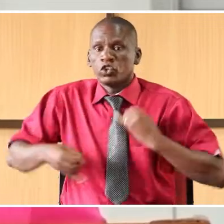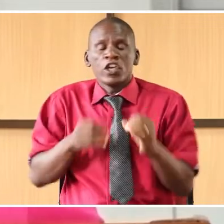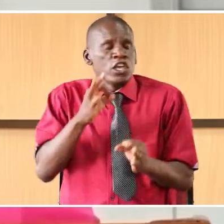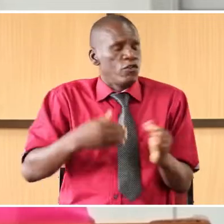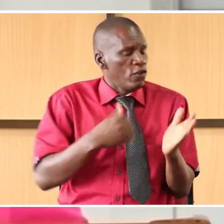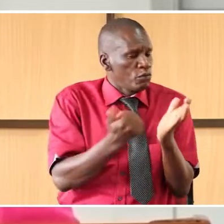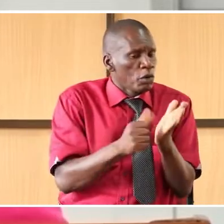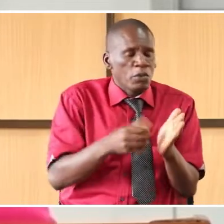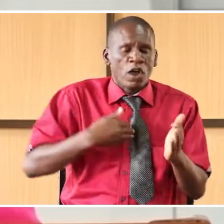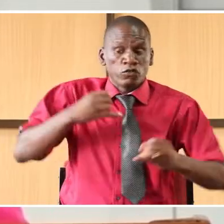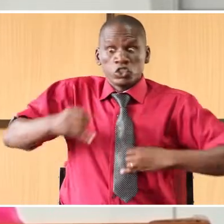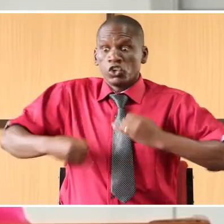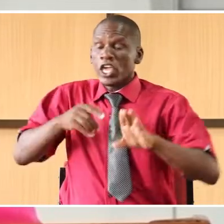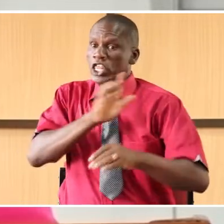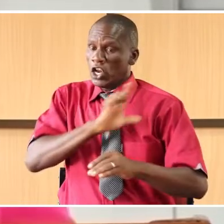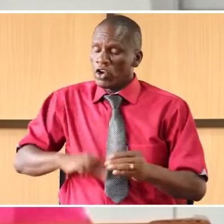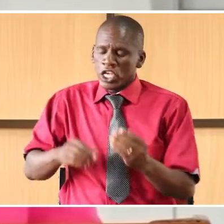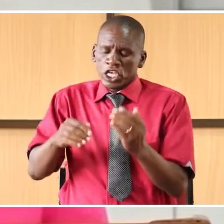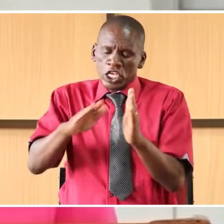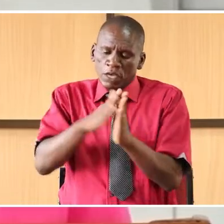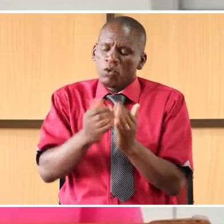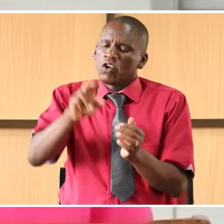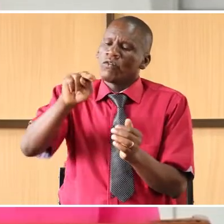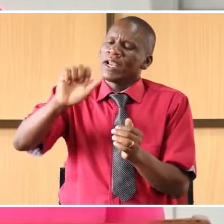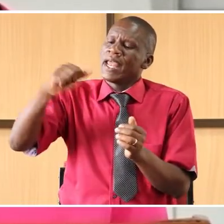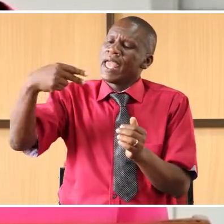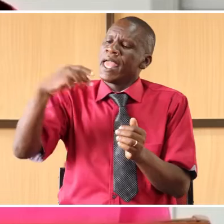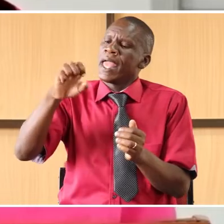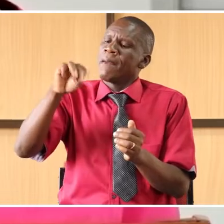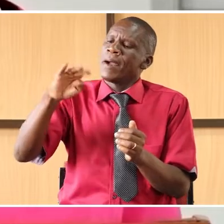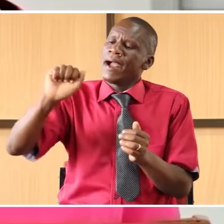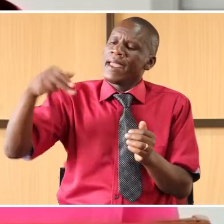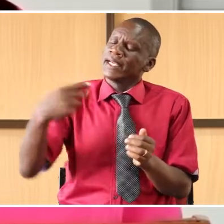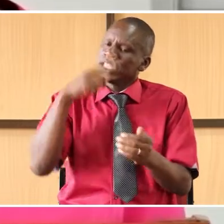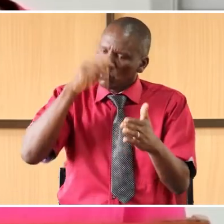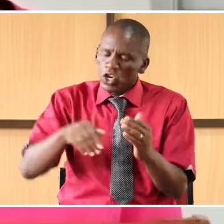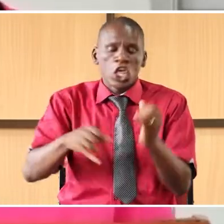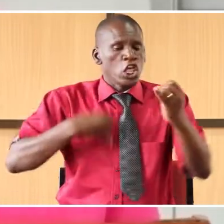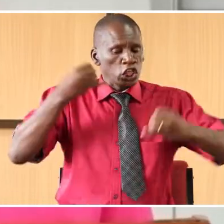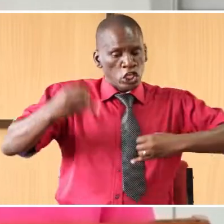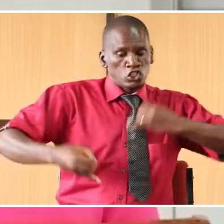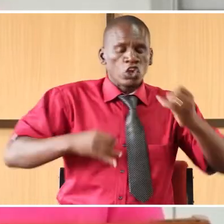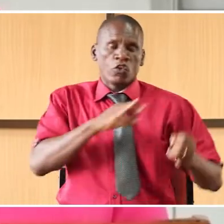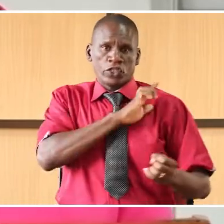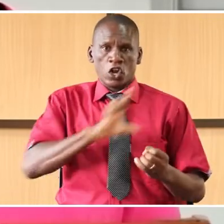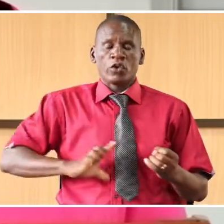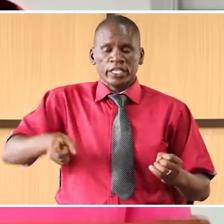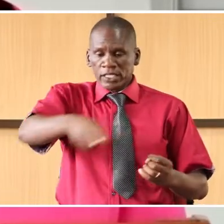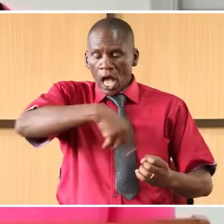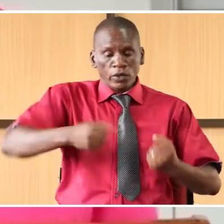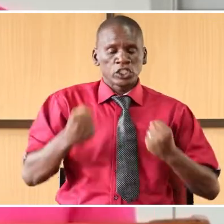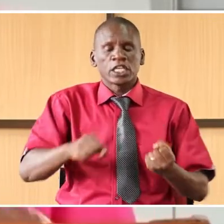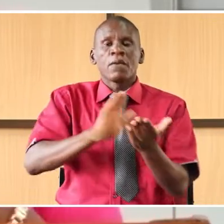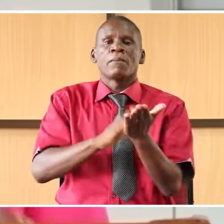there is problems. And in the book of Nehemiah said, the joy of the Lord is our strength. Praise